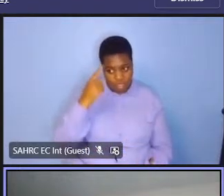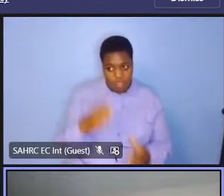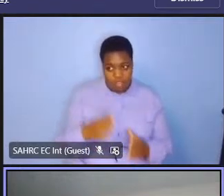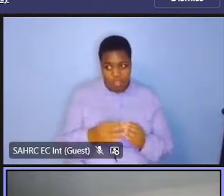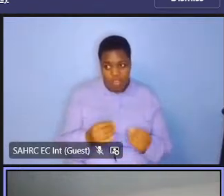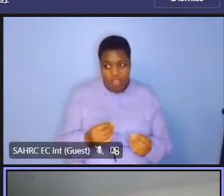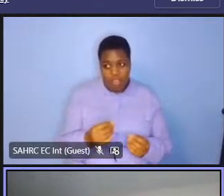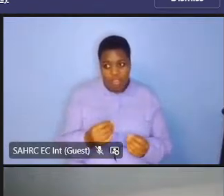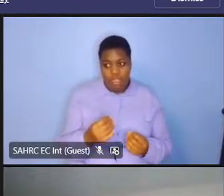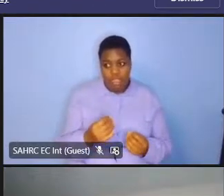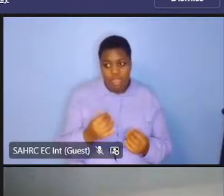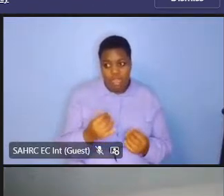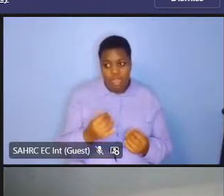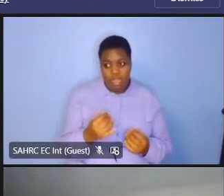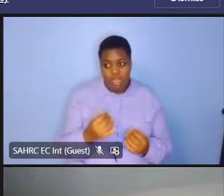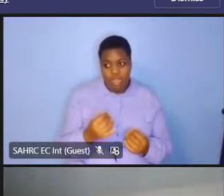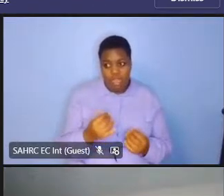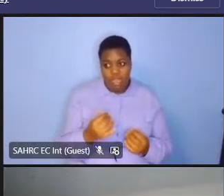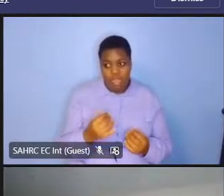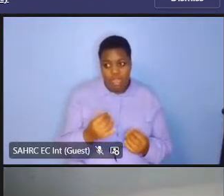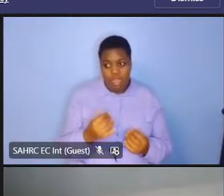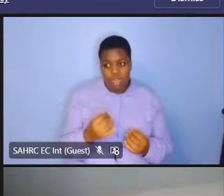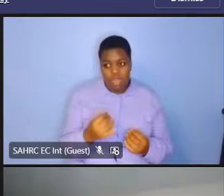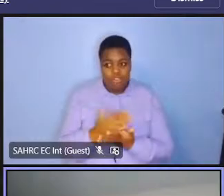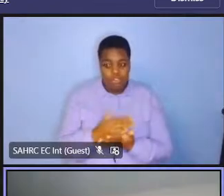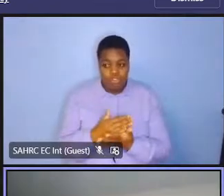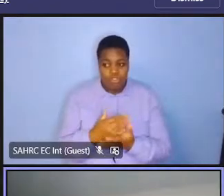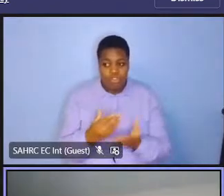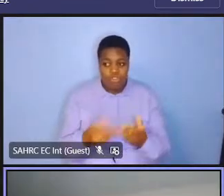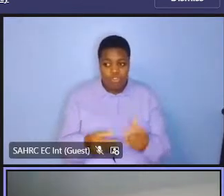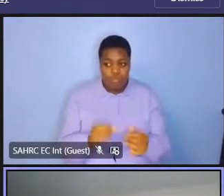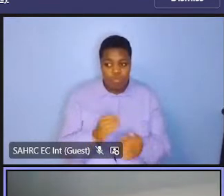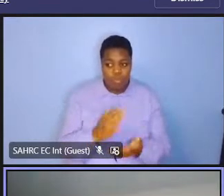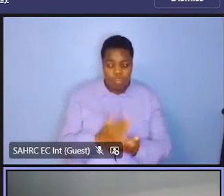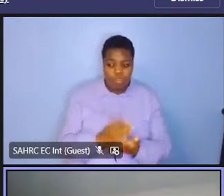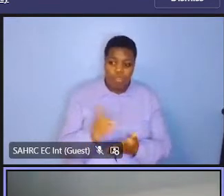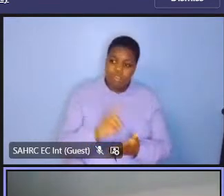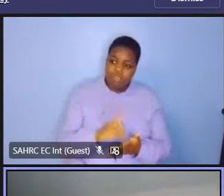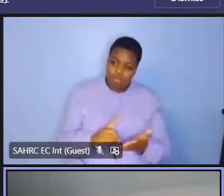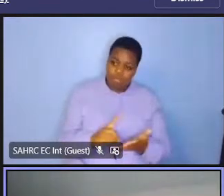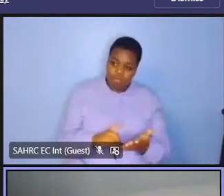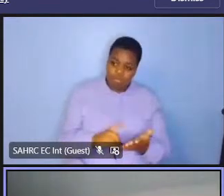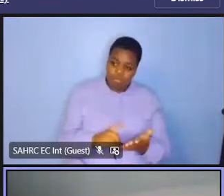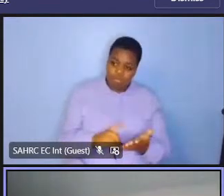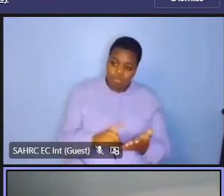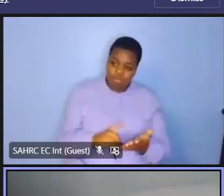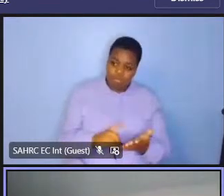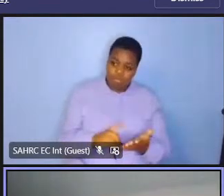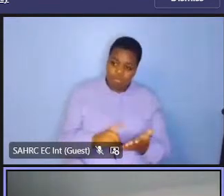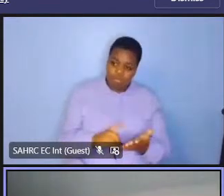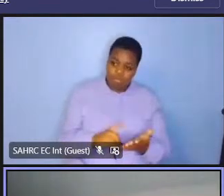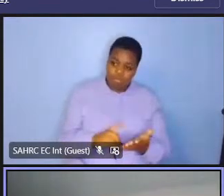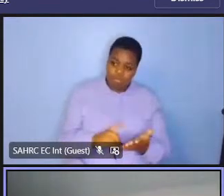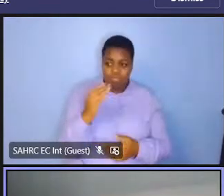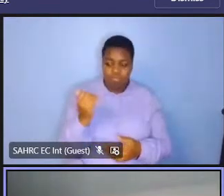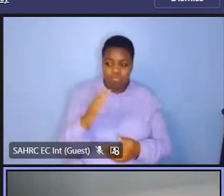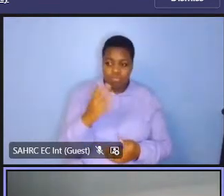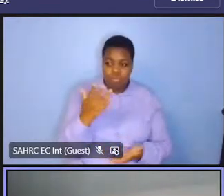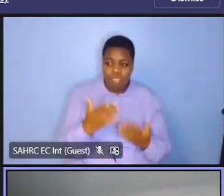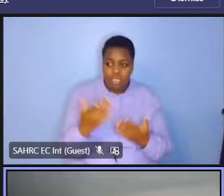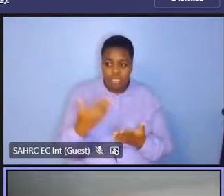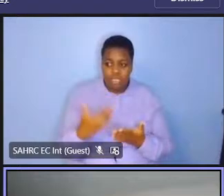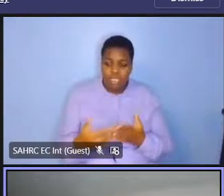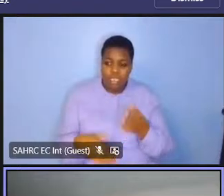case now. We're going to share the concept note. We're actually in the process of drafting it. These are just slides, so that at least maybe they can add to